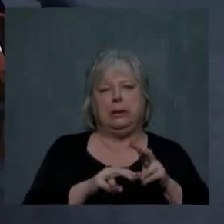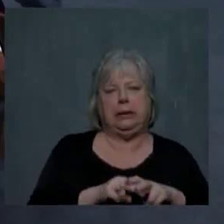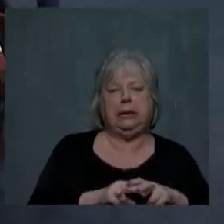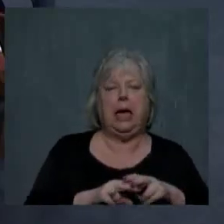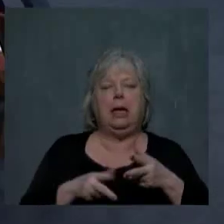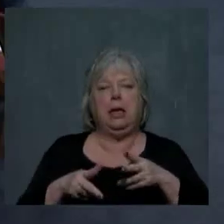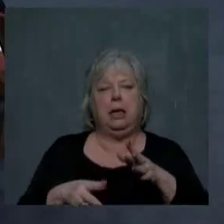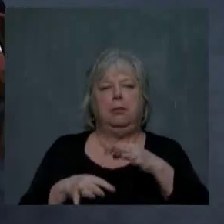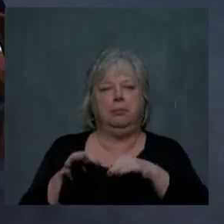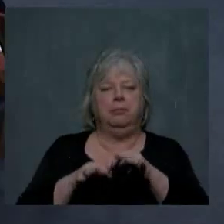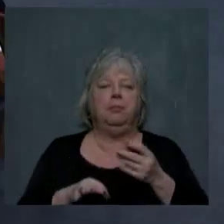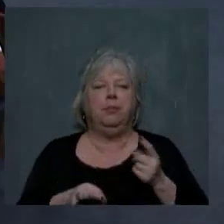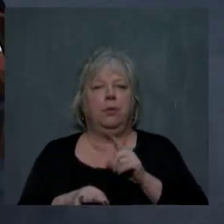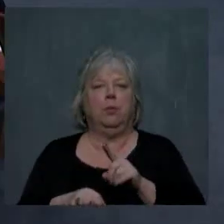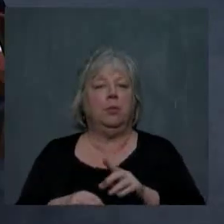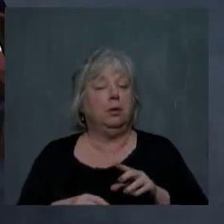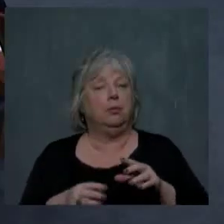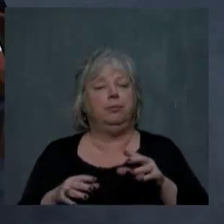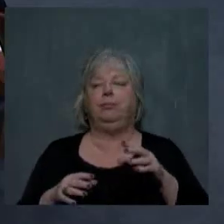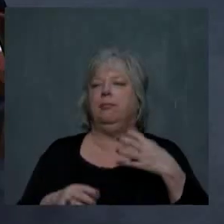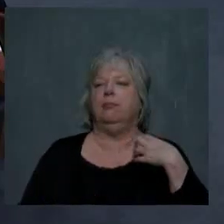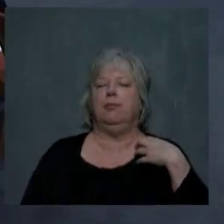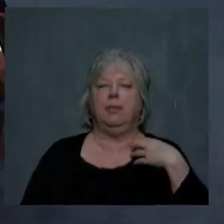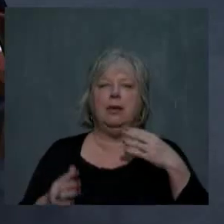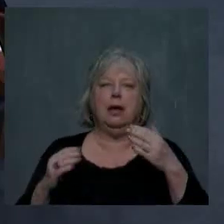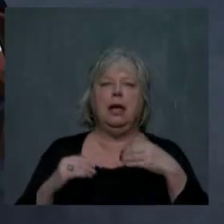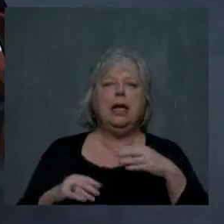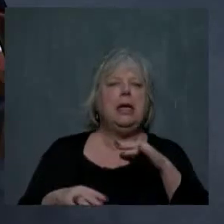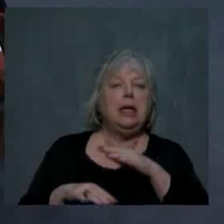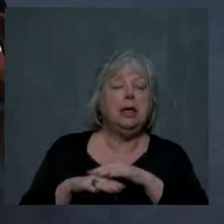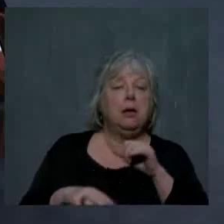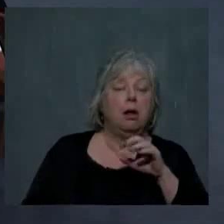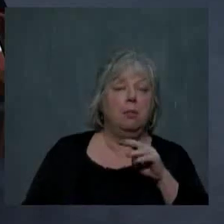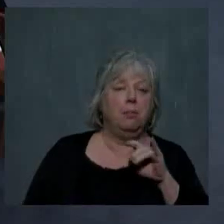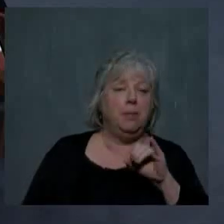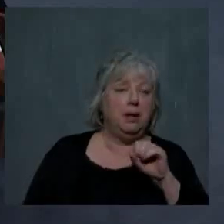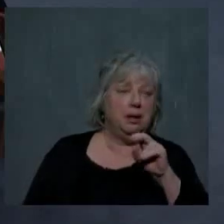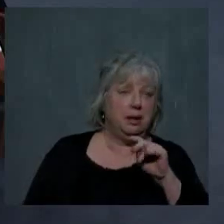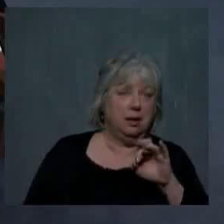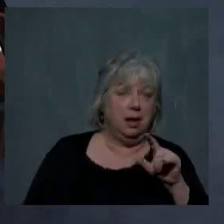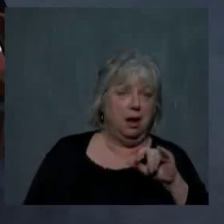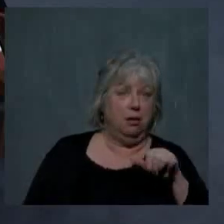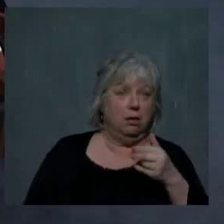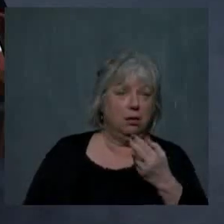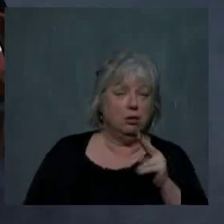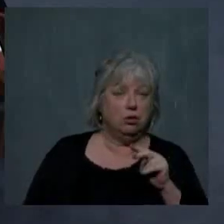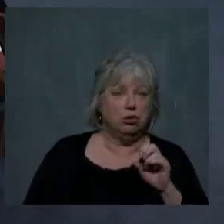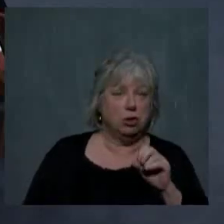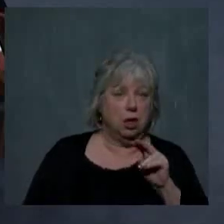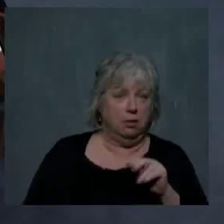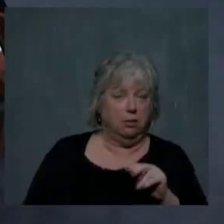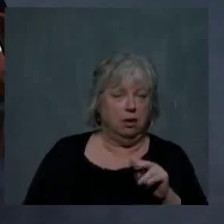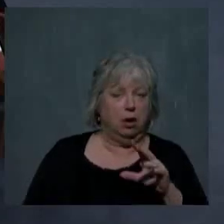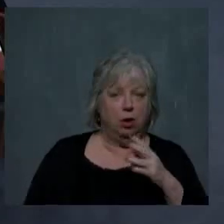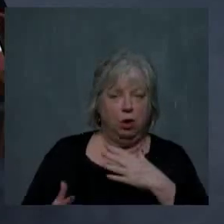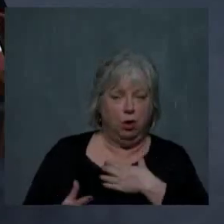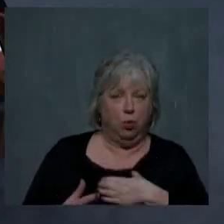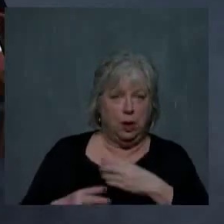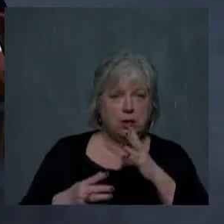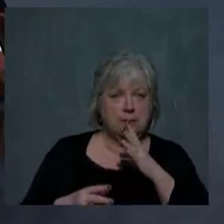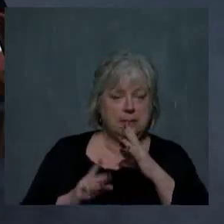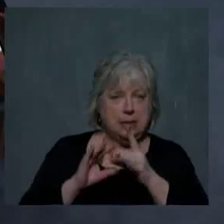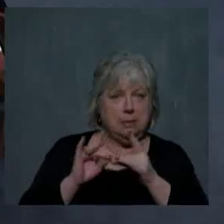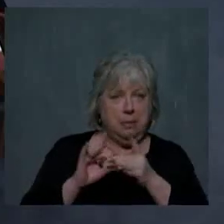Yes, I have Mrs. Nell Johnson. Are you wish to speak after Rhonda Hancock? Yes, I do. Please.